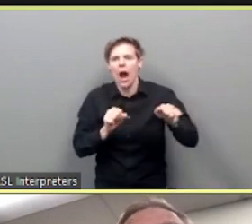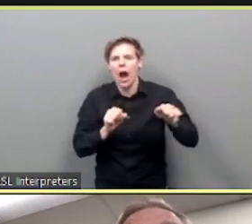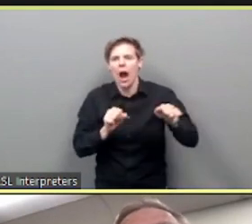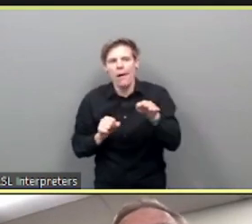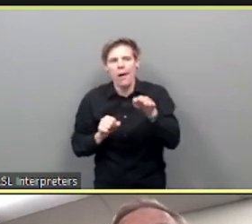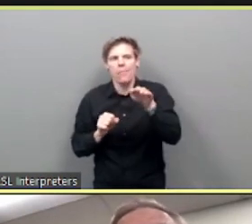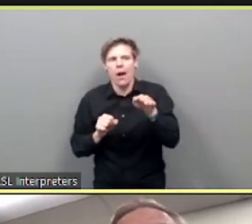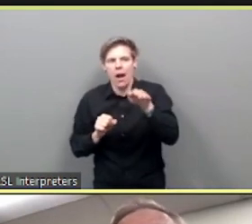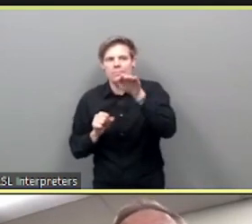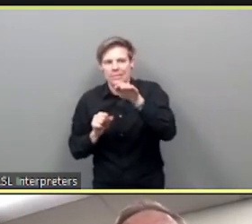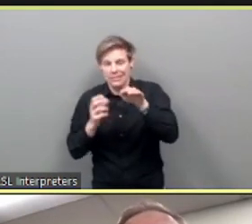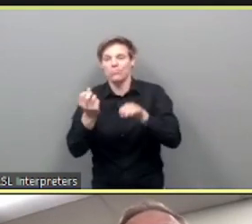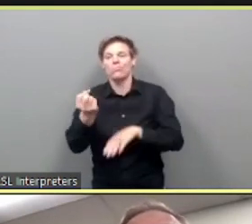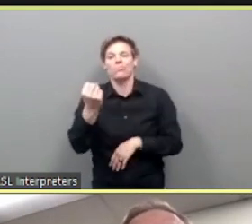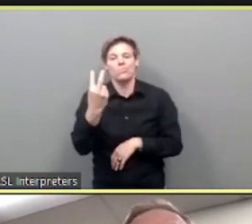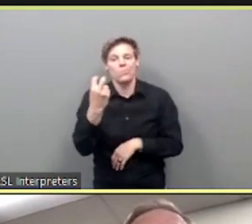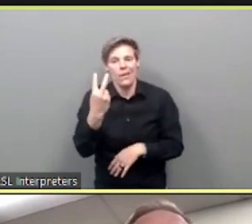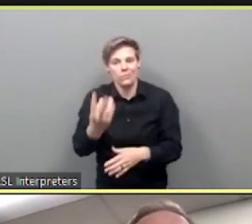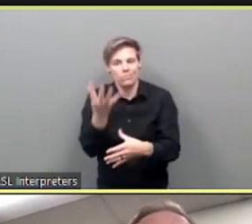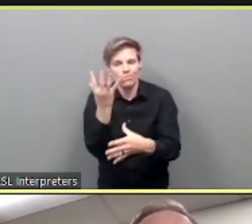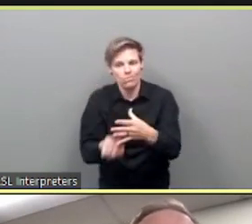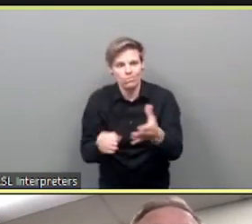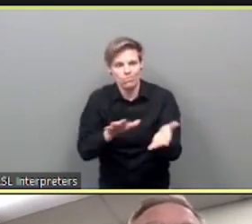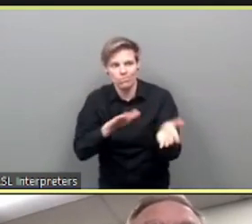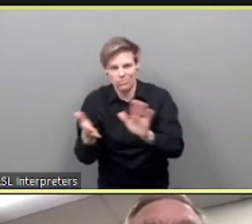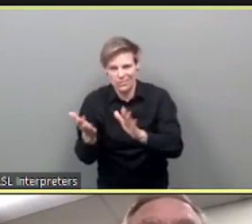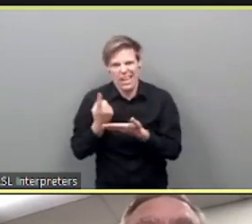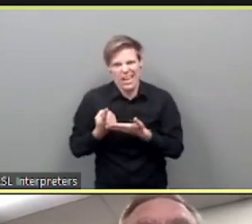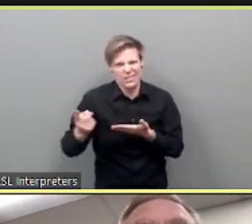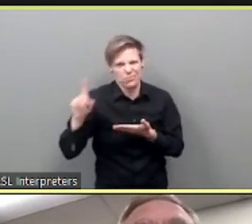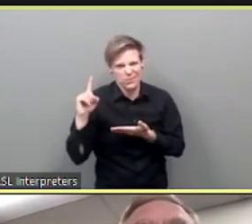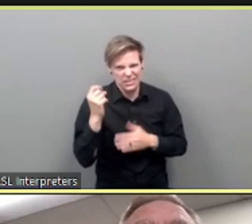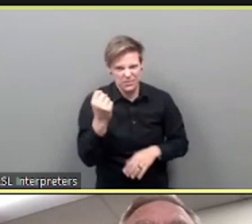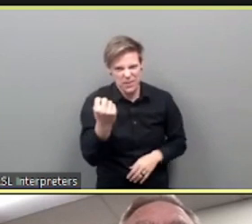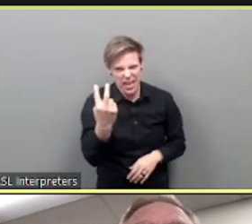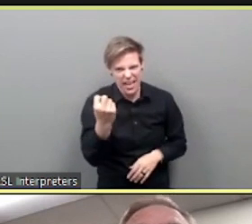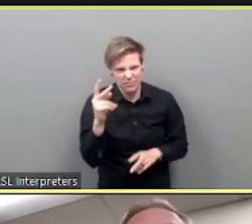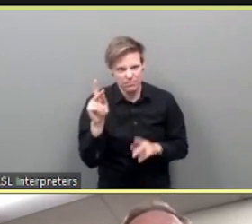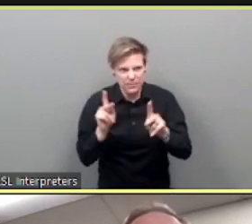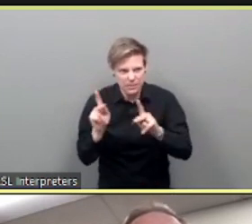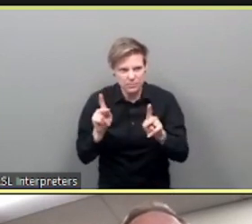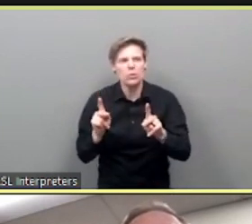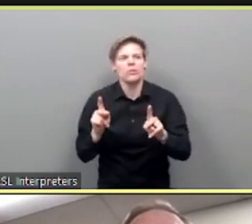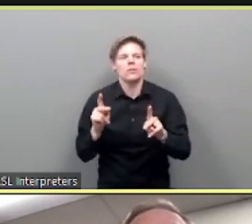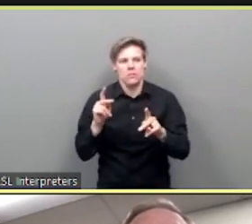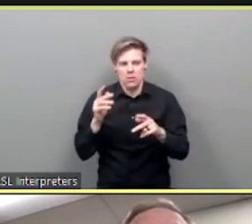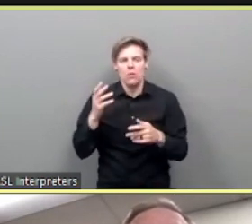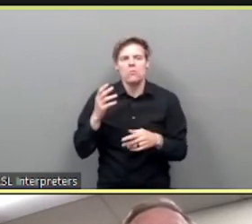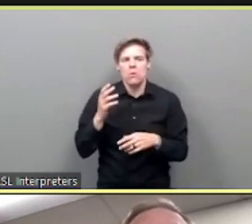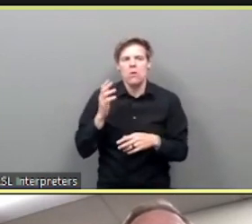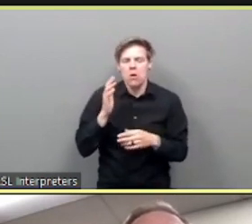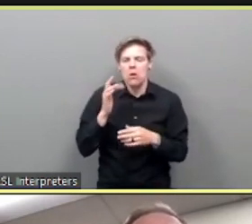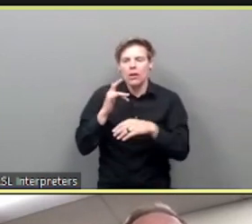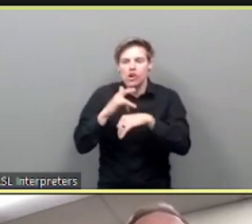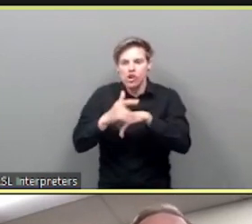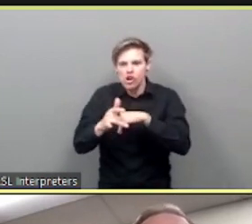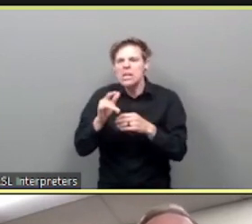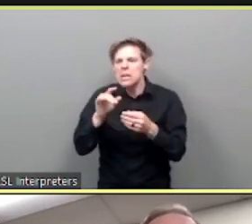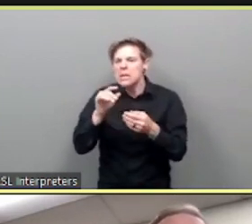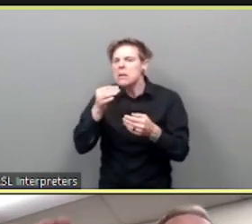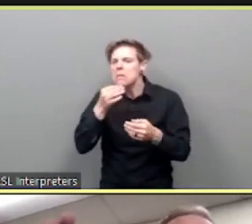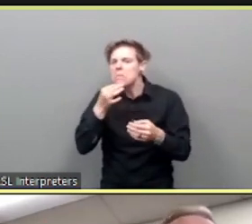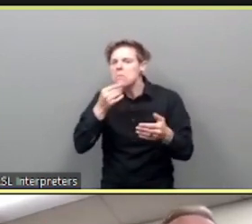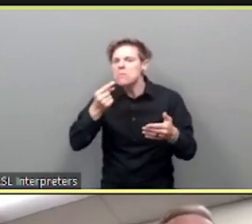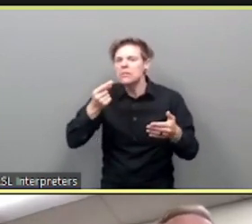saw last week is just the preliminary number. That will likely rise over 40 as well. And even